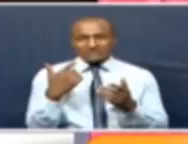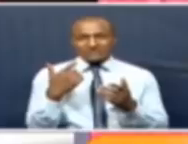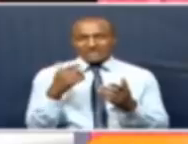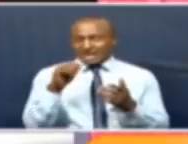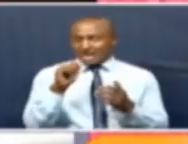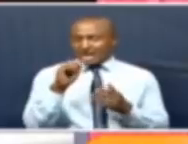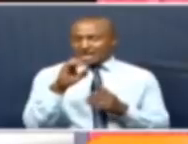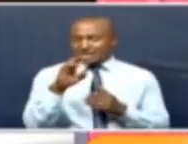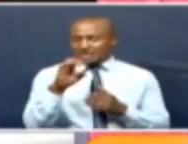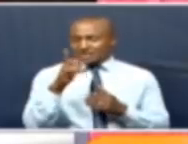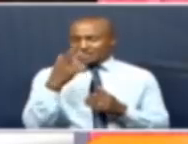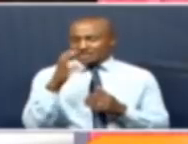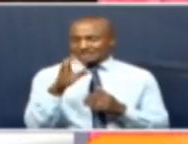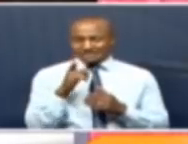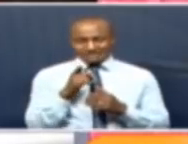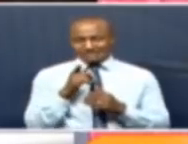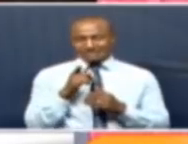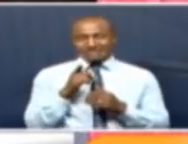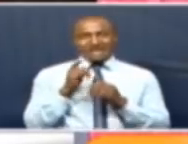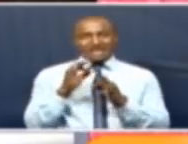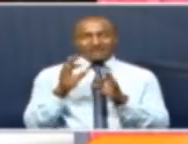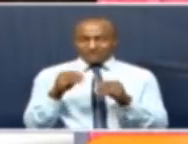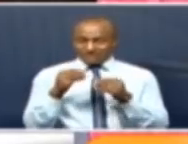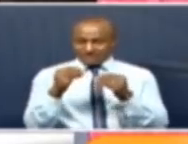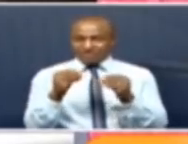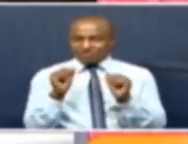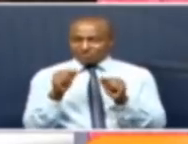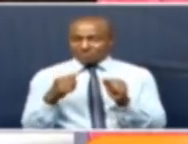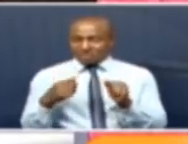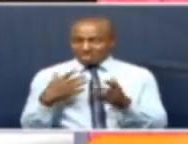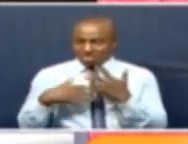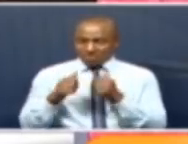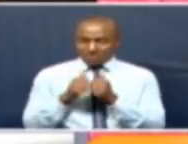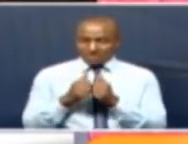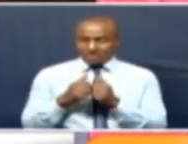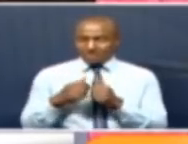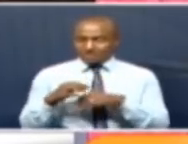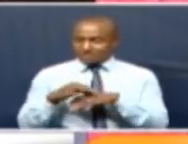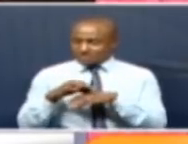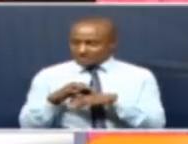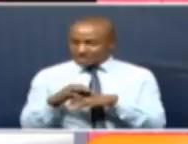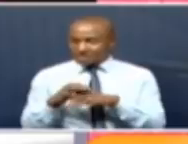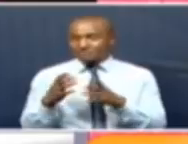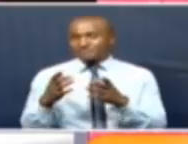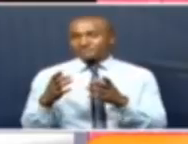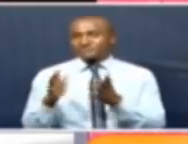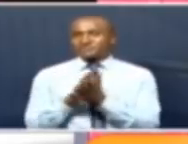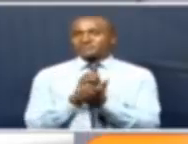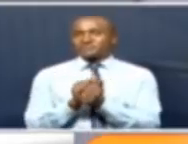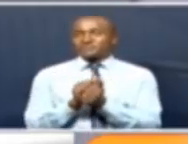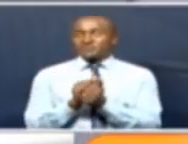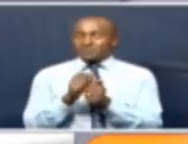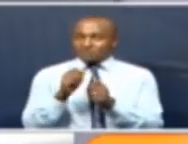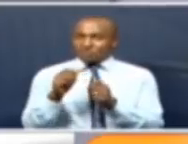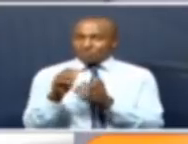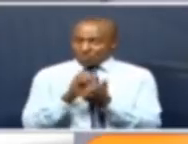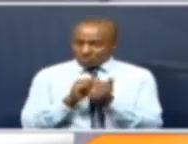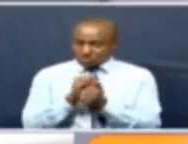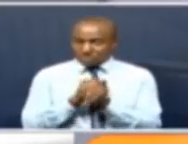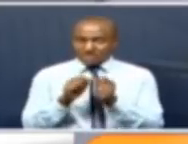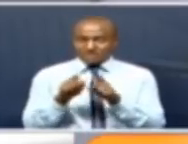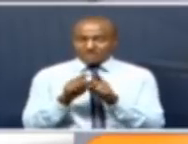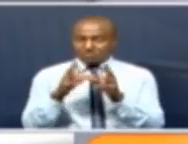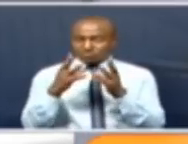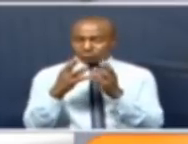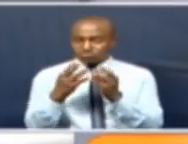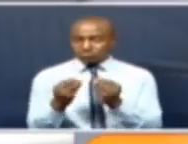acrylic. So when you give them that, it can either react to the skin or when you wash it, it will shrink. Every so often, members